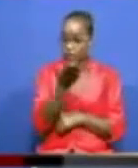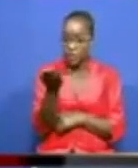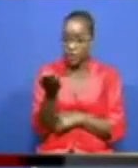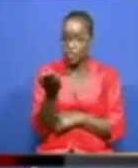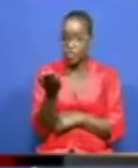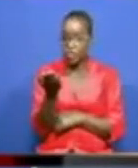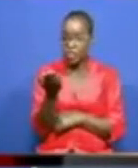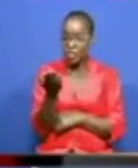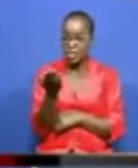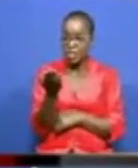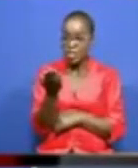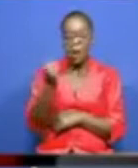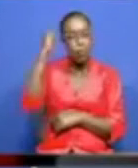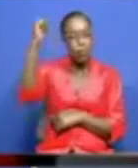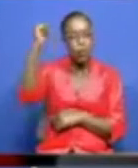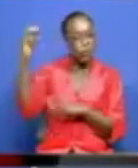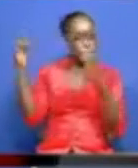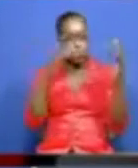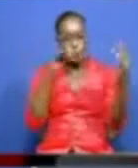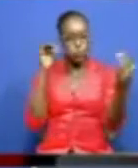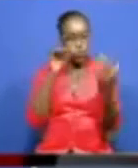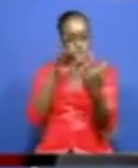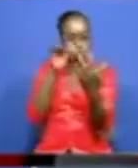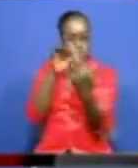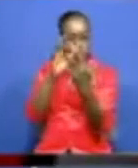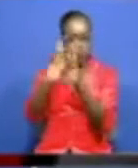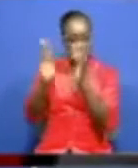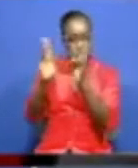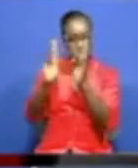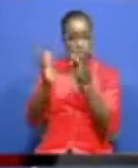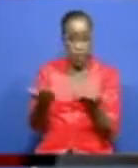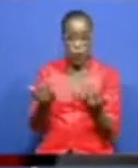the drums of political war being beaten already.